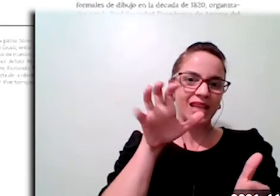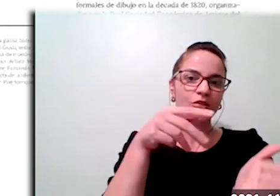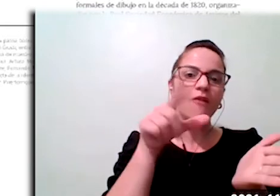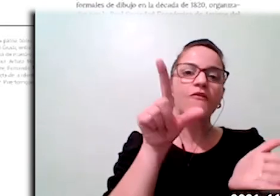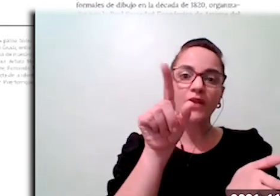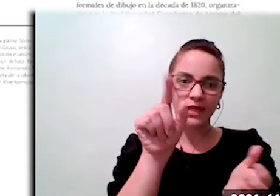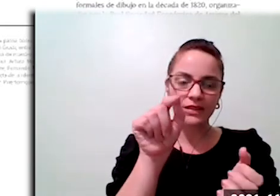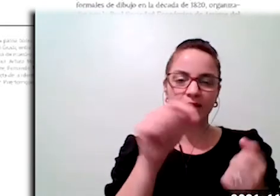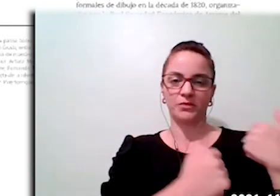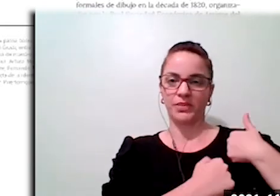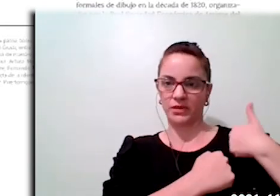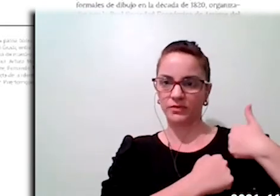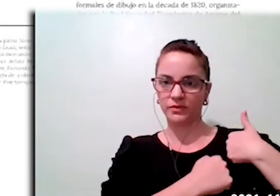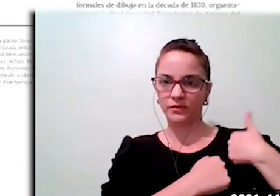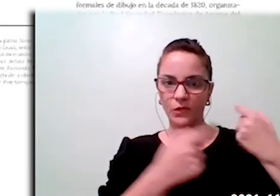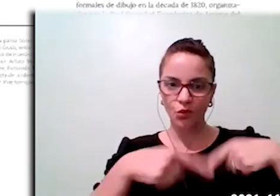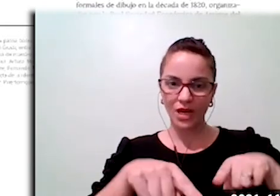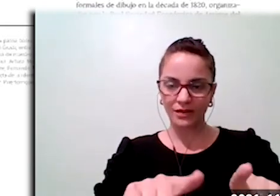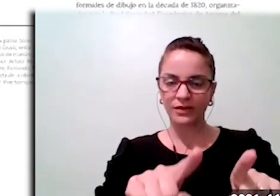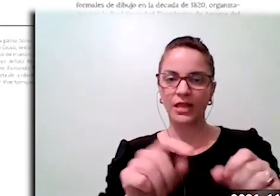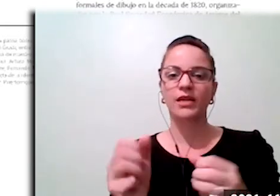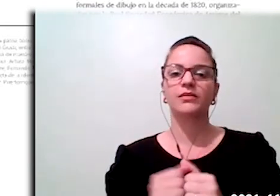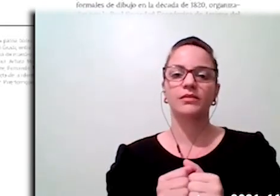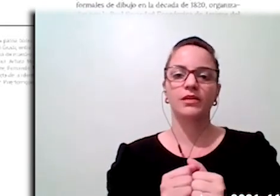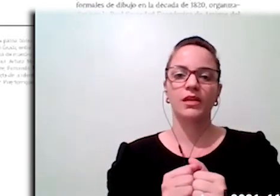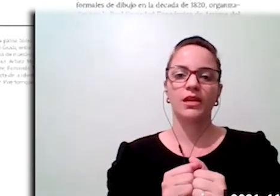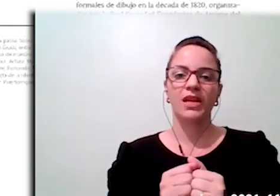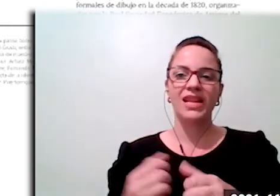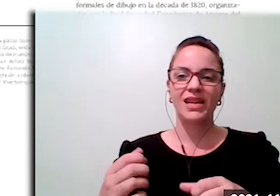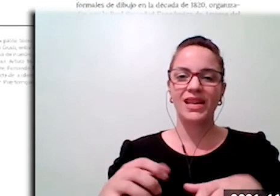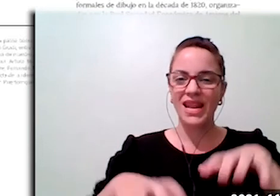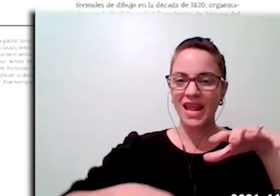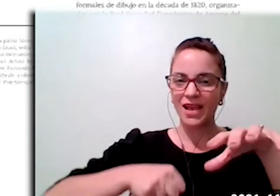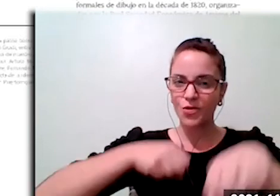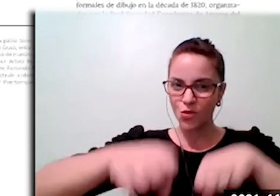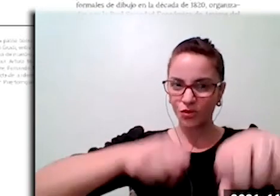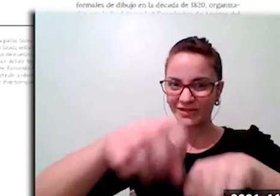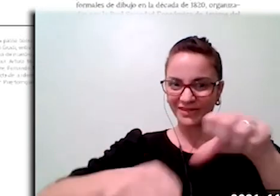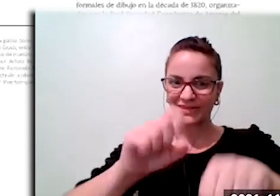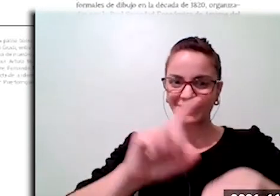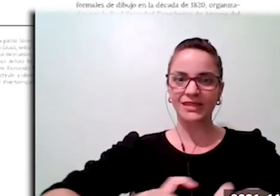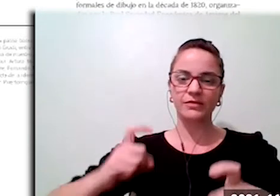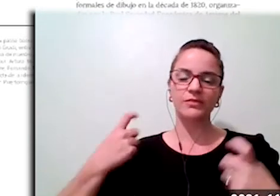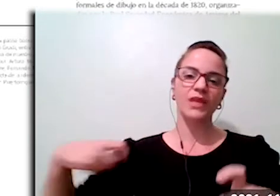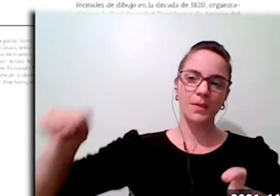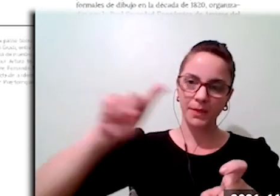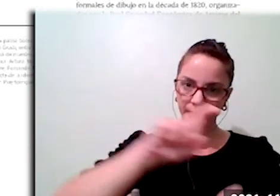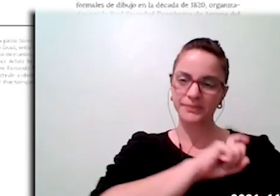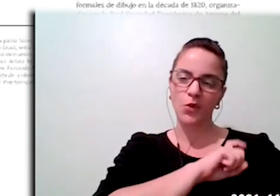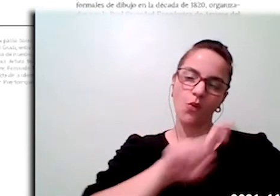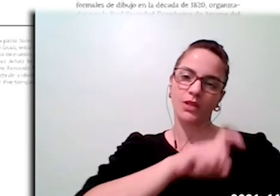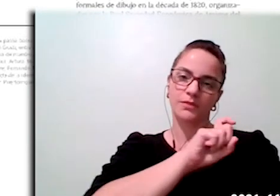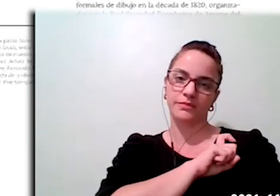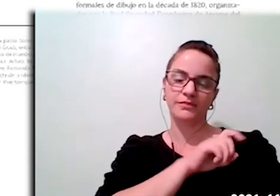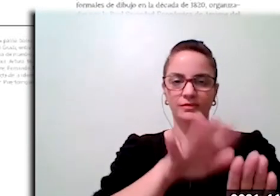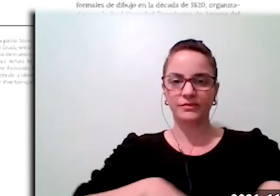the Spanish conquest and colonization of Puerto Rico. Its bastions, walls, chapels, and